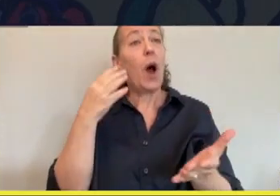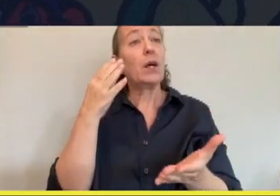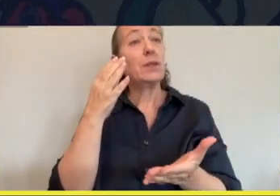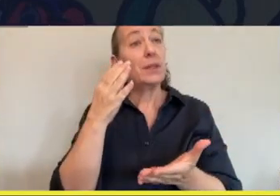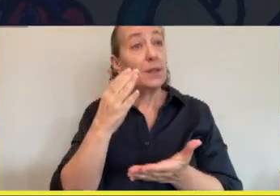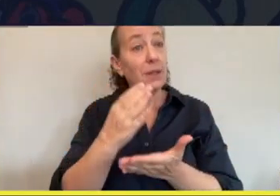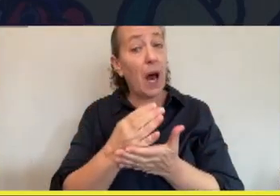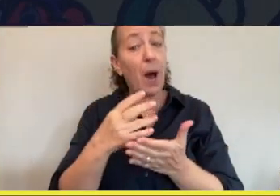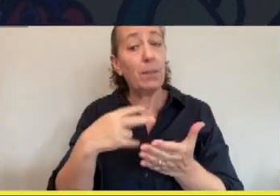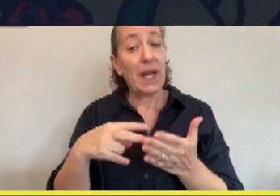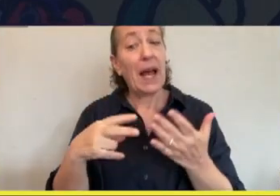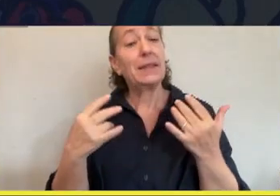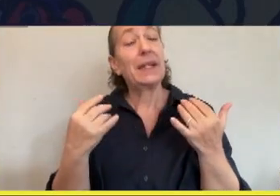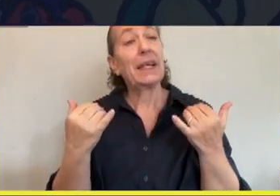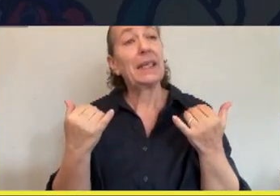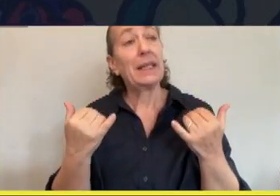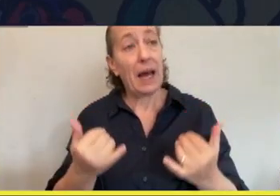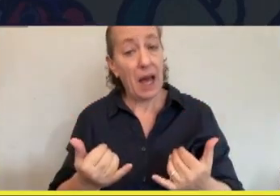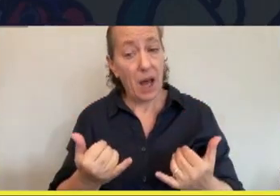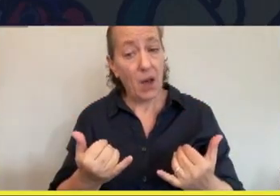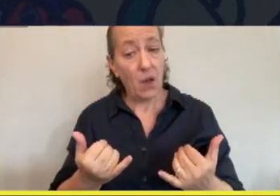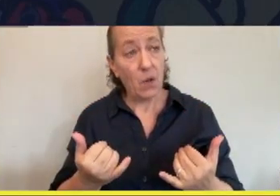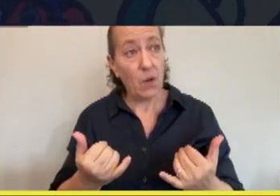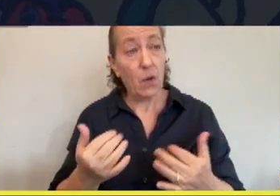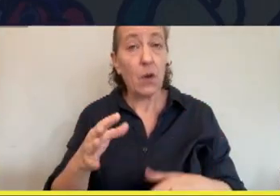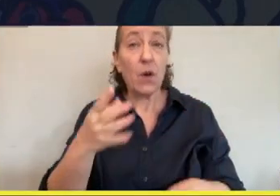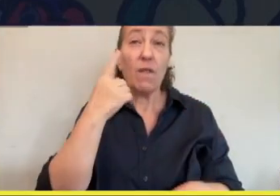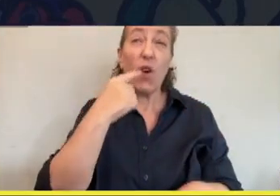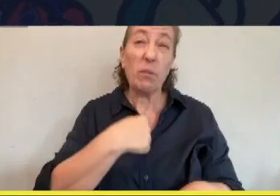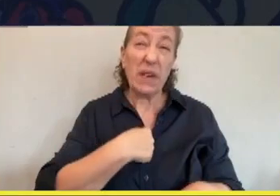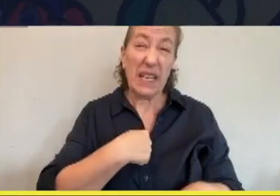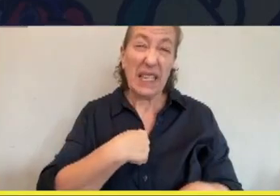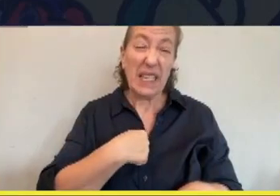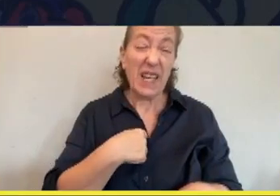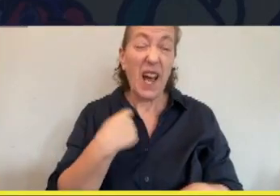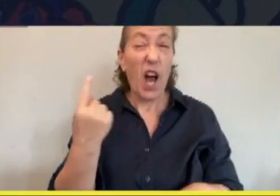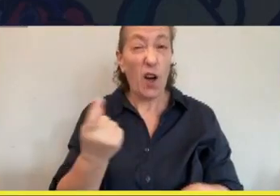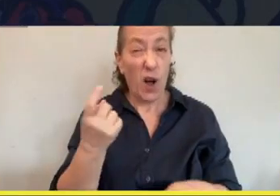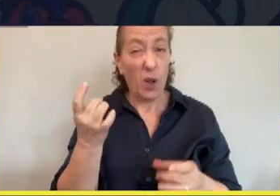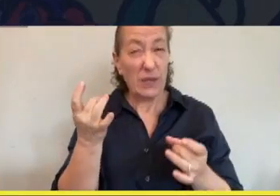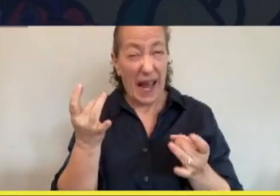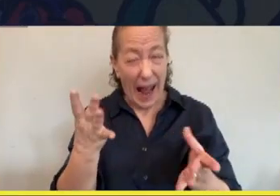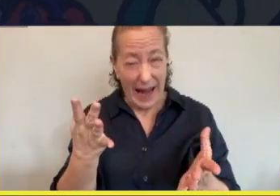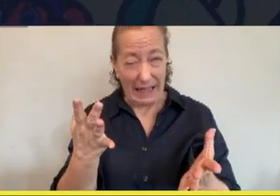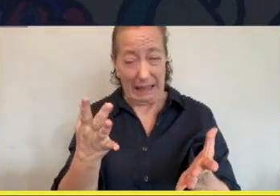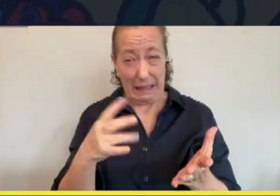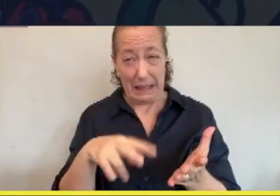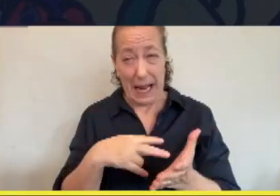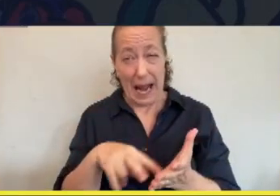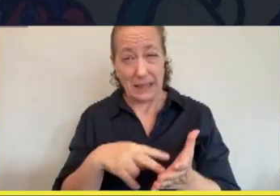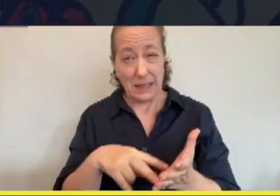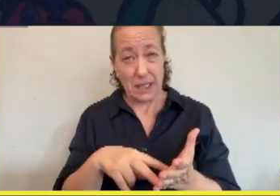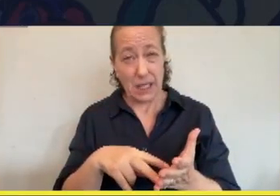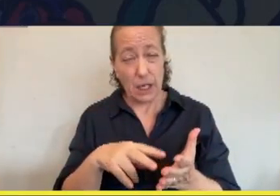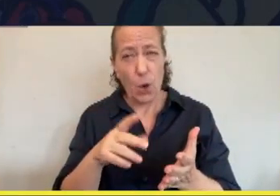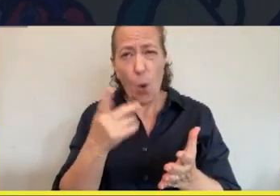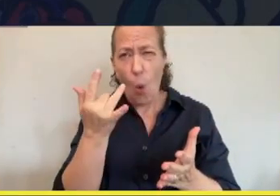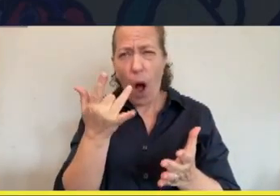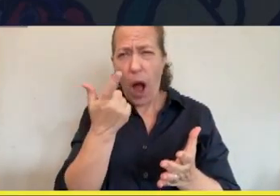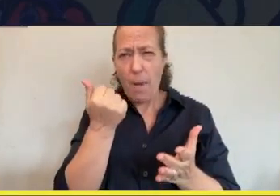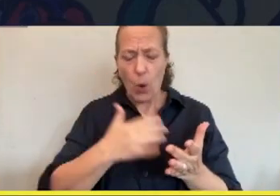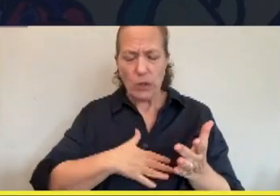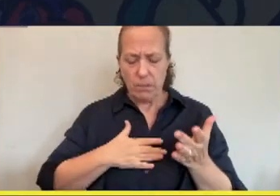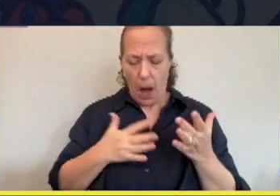As for me, though, I've always hated dancing. Partly it's the crush of bodies, the panic